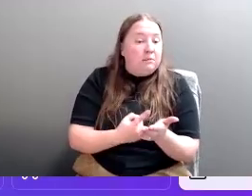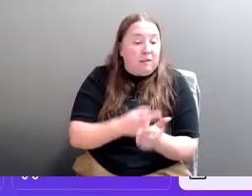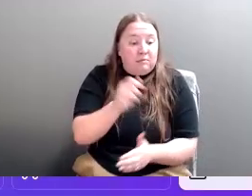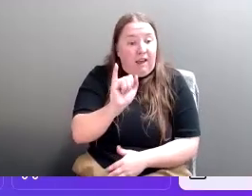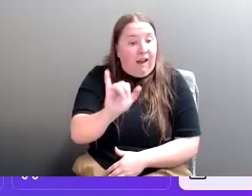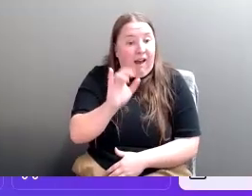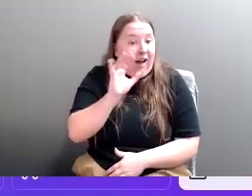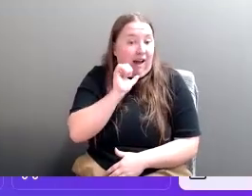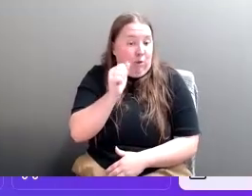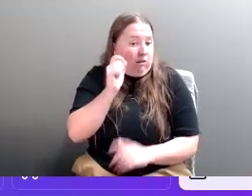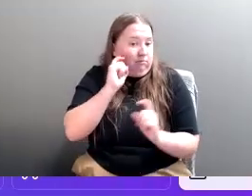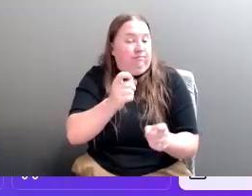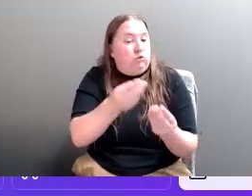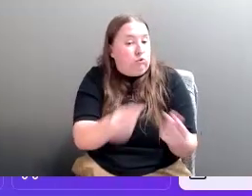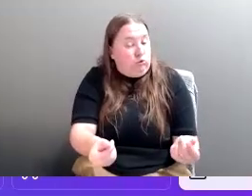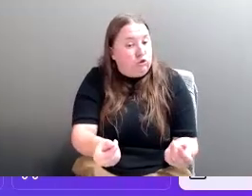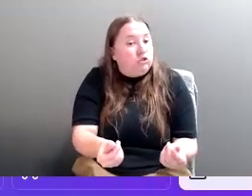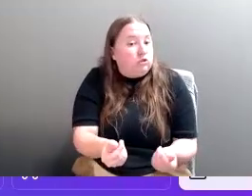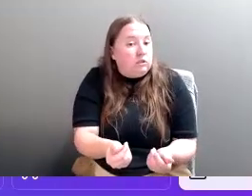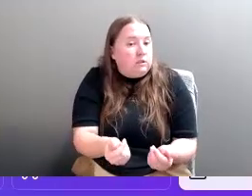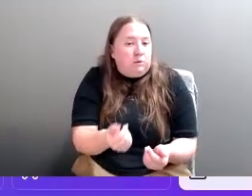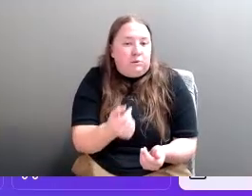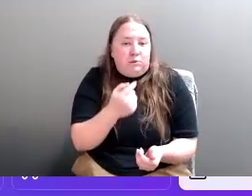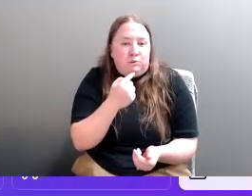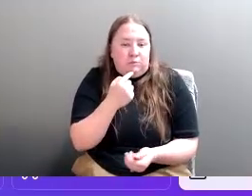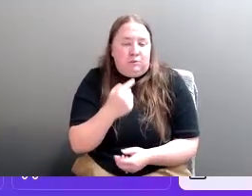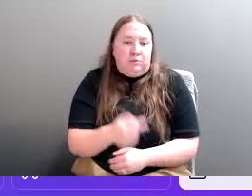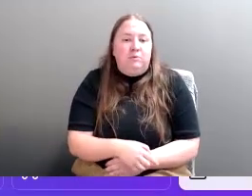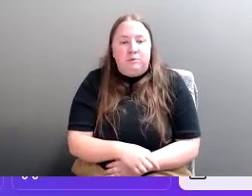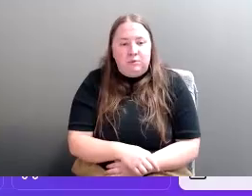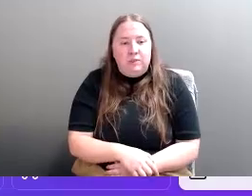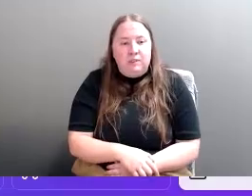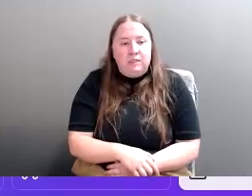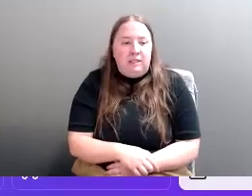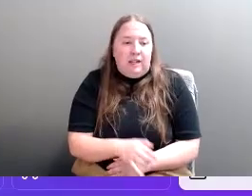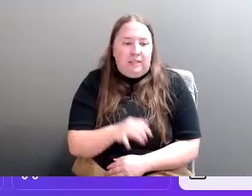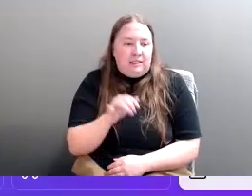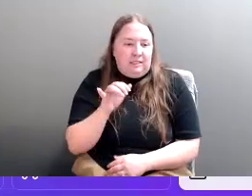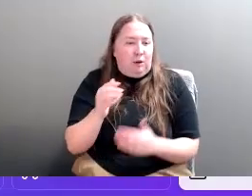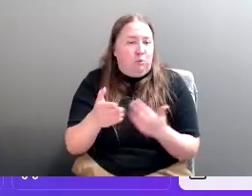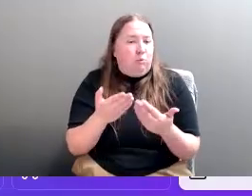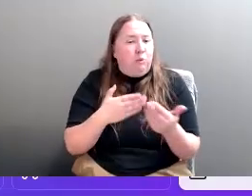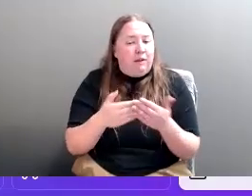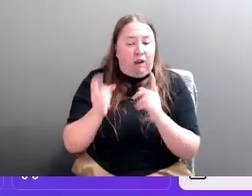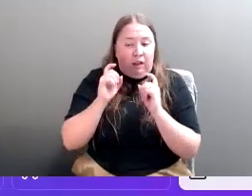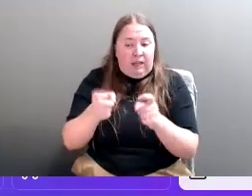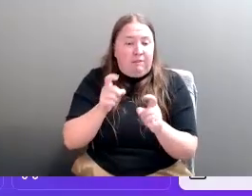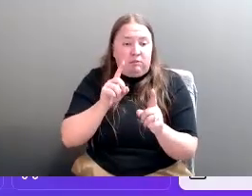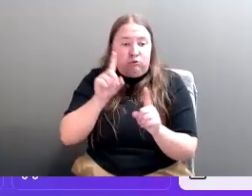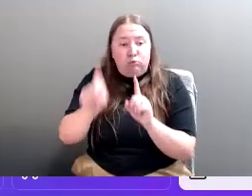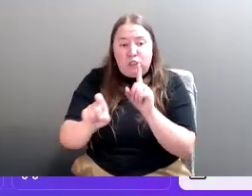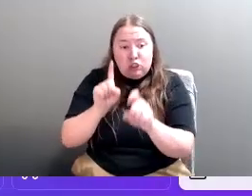you the solution, because and then we call it hallucination and stuff like that, or it's just that whatever you're feeding it, it's not really